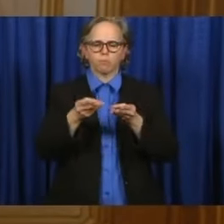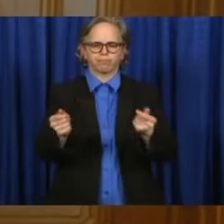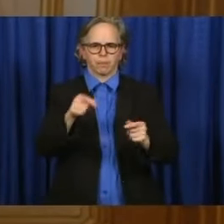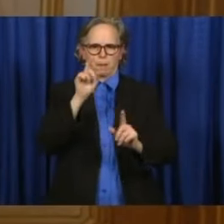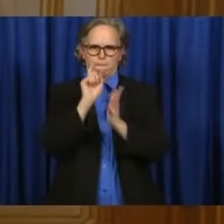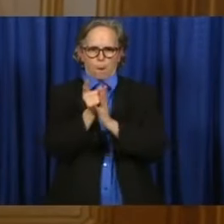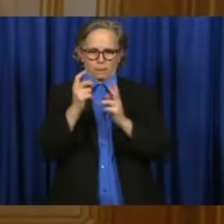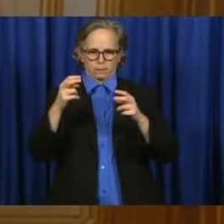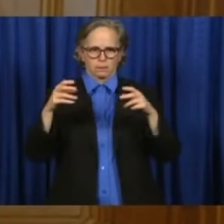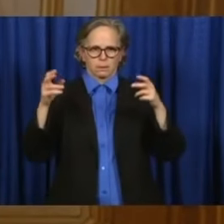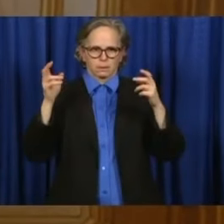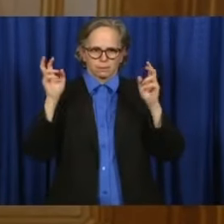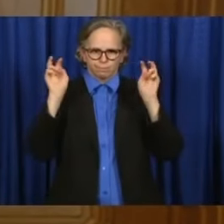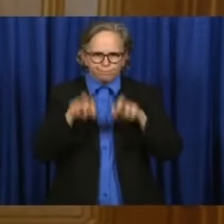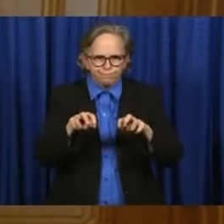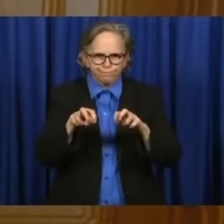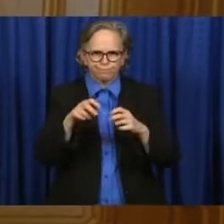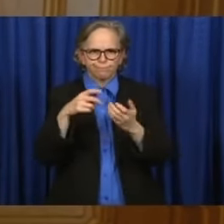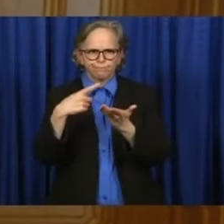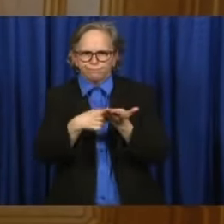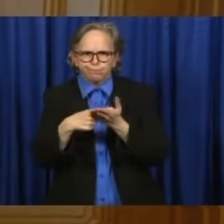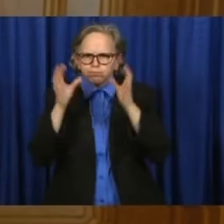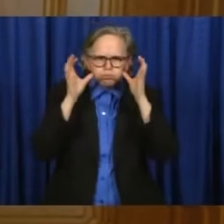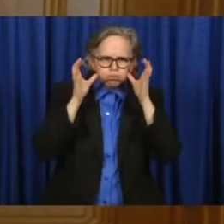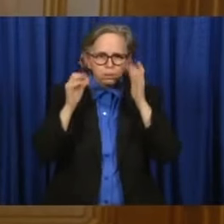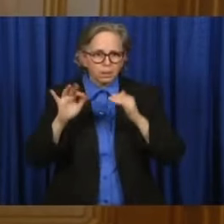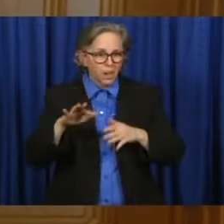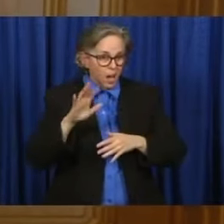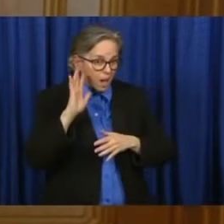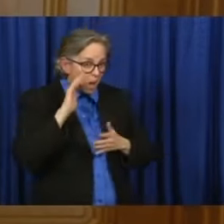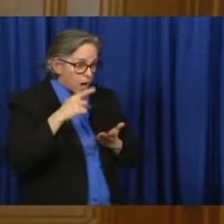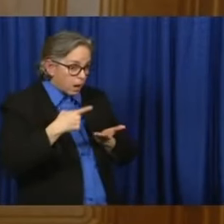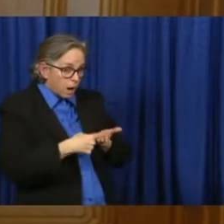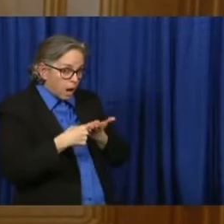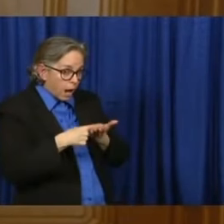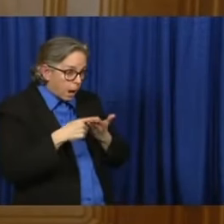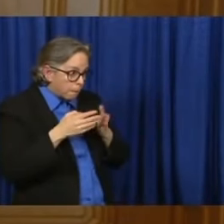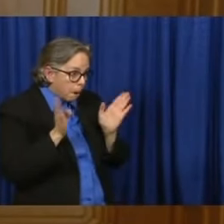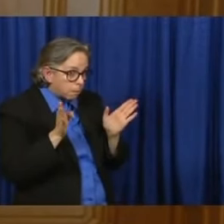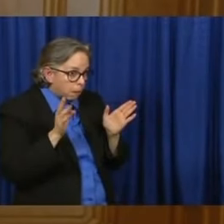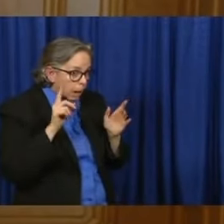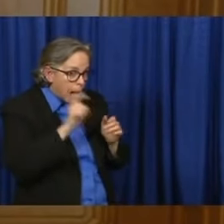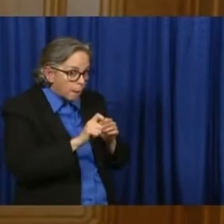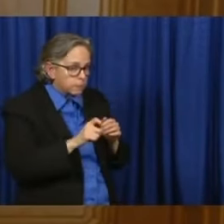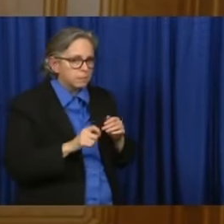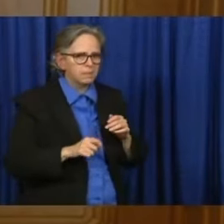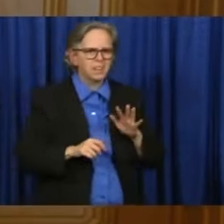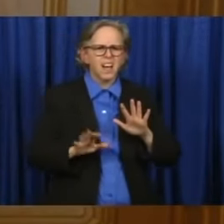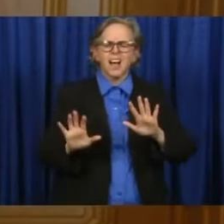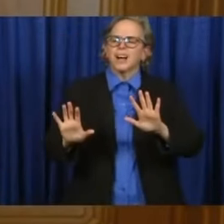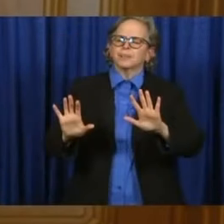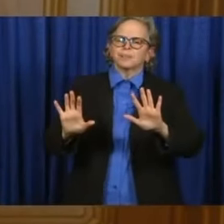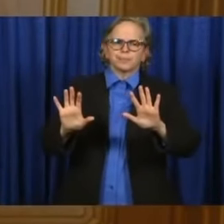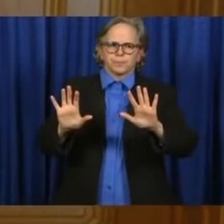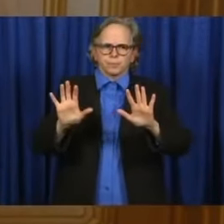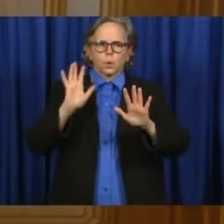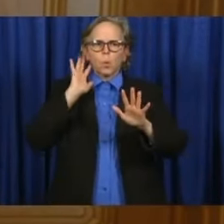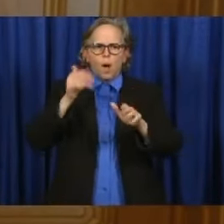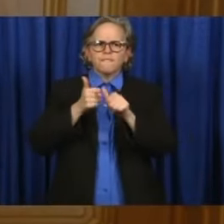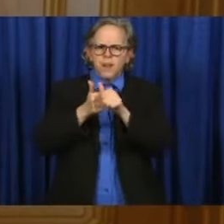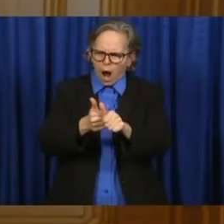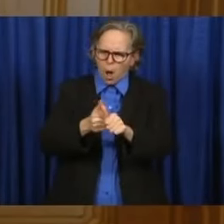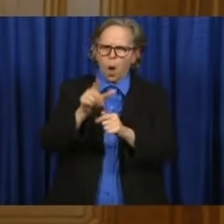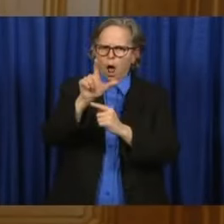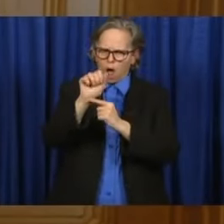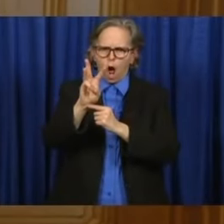take place in public in a way that would still qualify under this order? Well, I think sure. I mean, we're going to follow the law, and I think